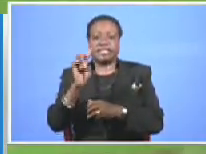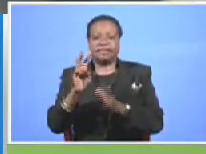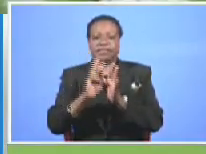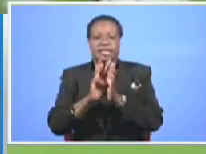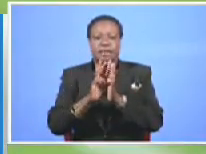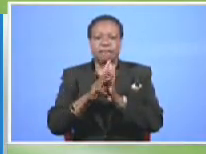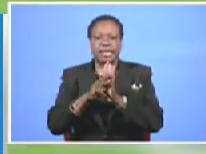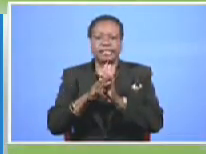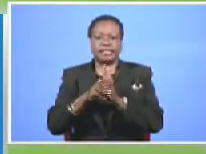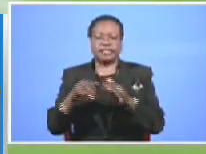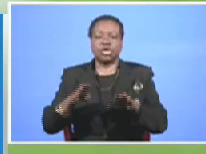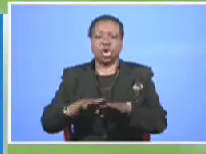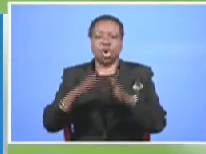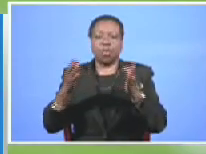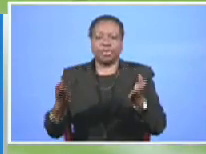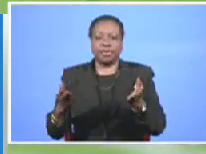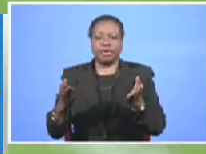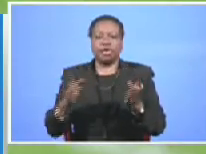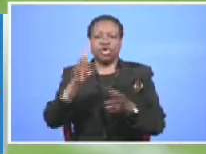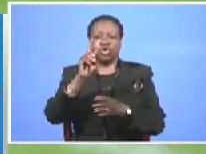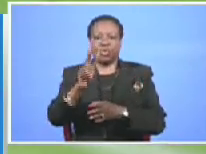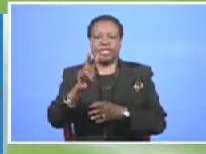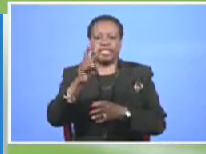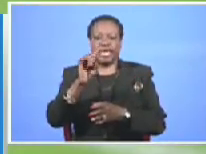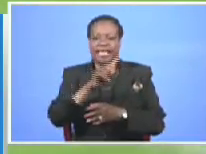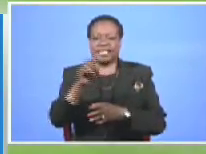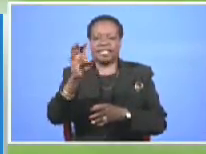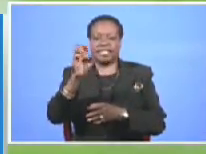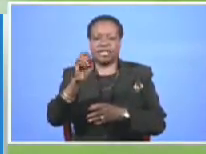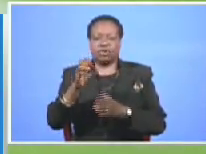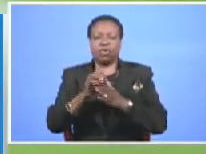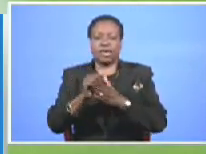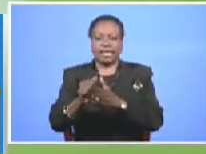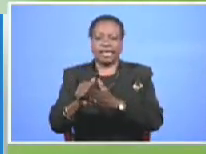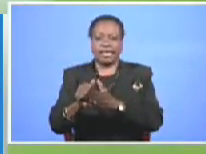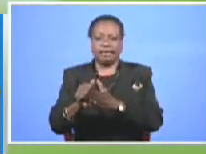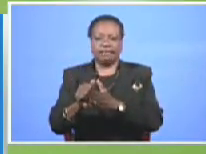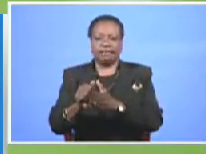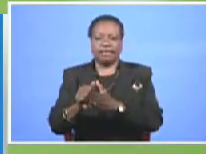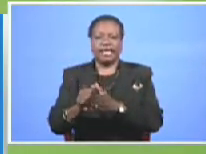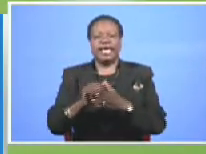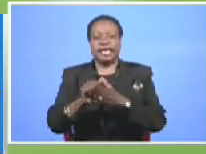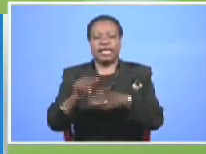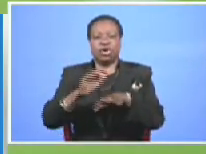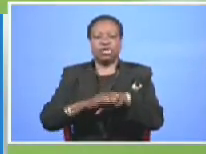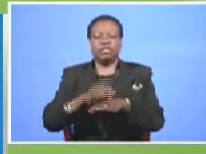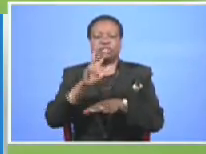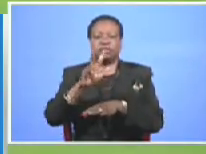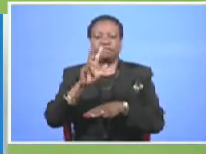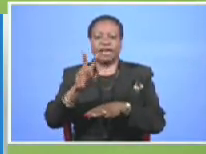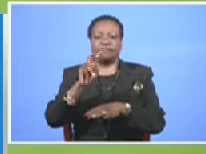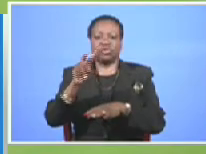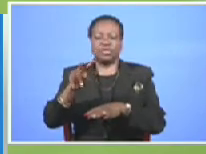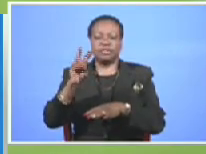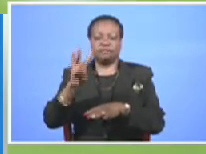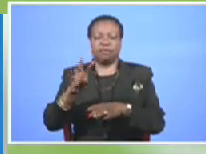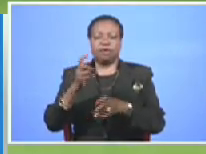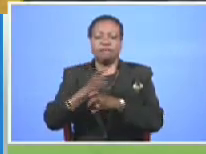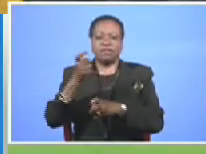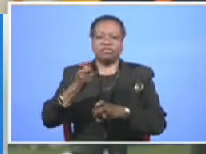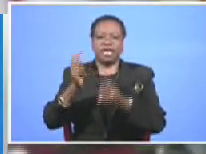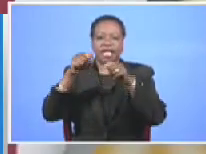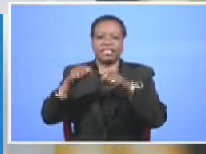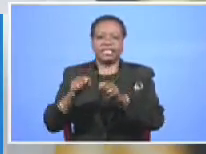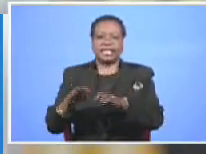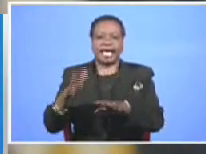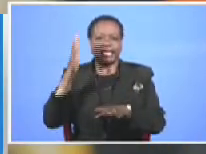that resulted in a 28-0 lead, the Tide rolled on to a 45-34 victory. The Tides will now play